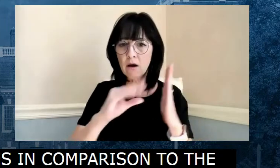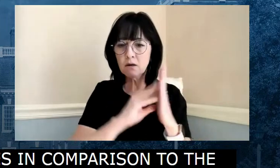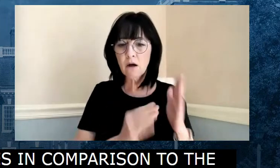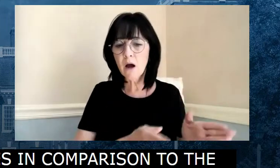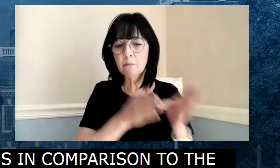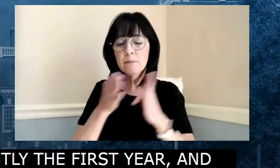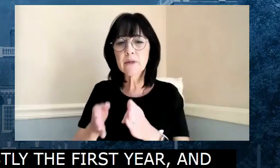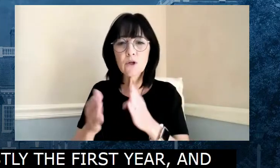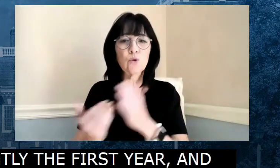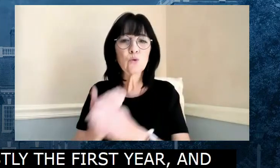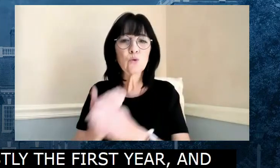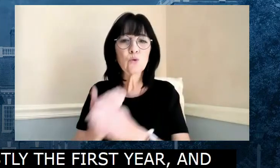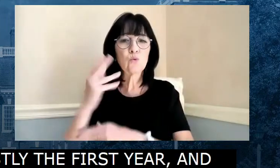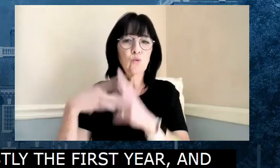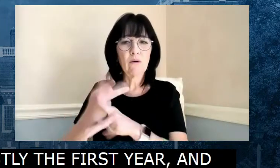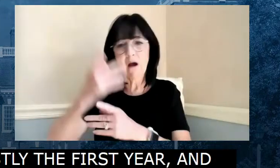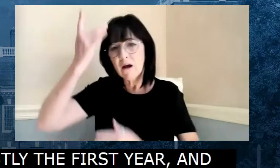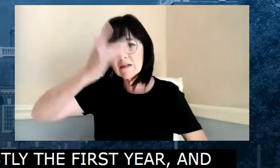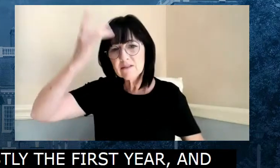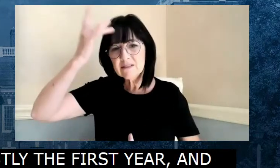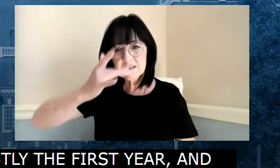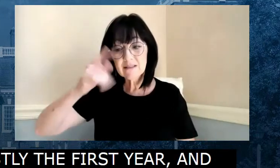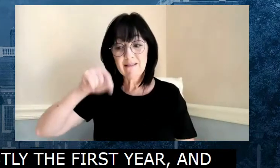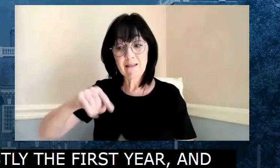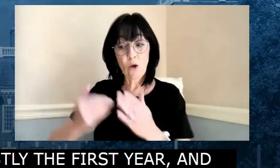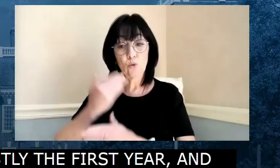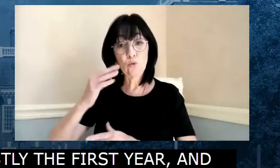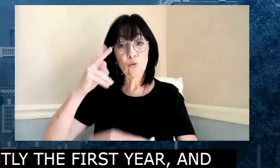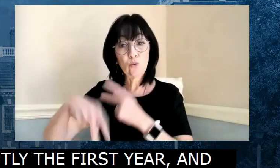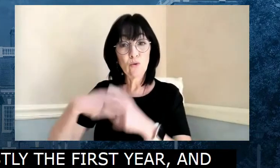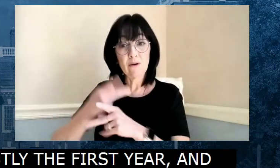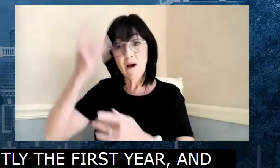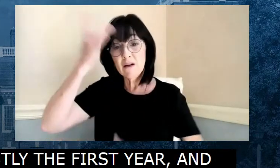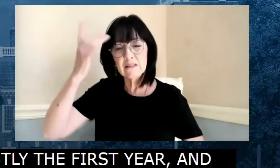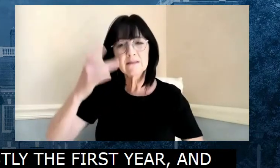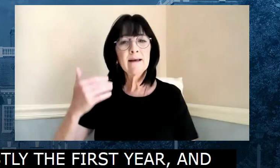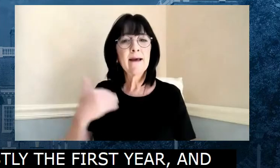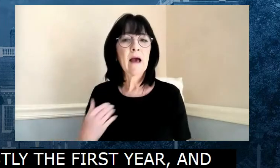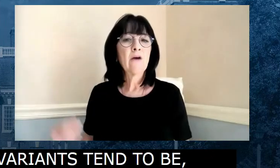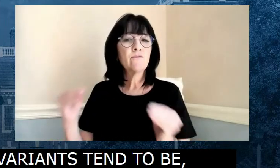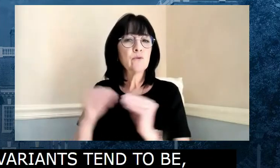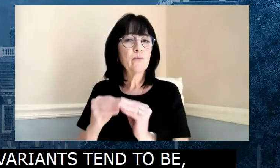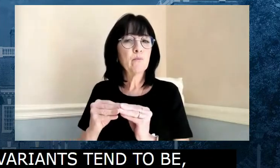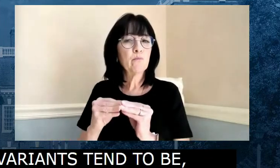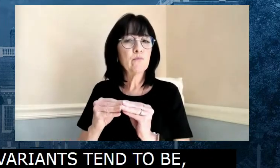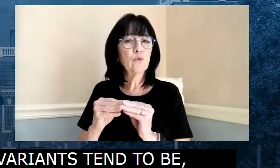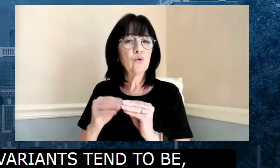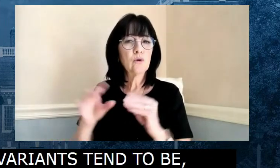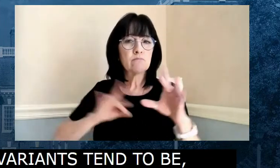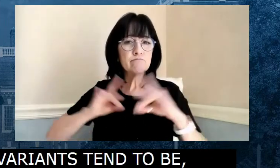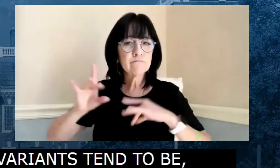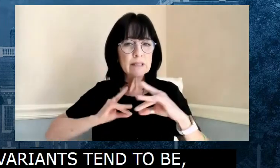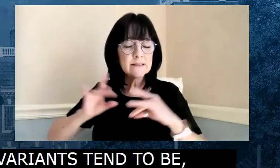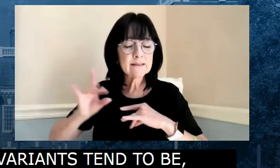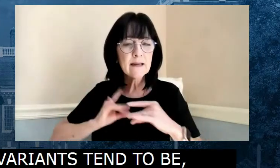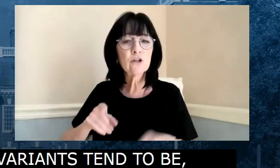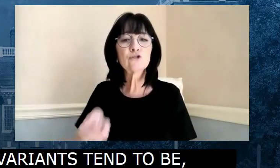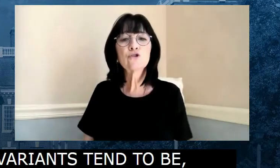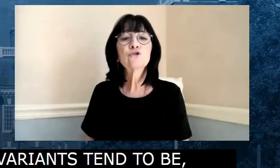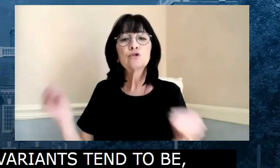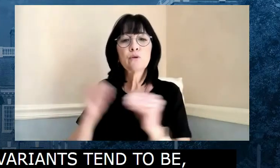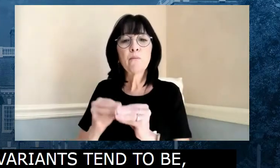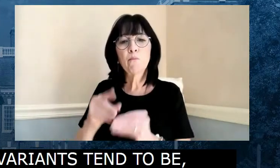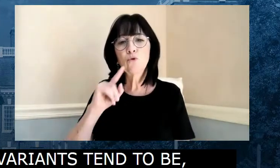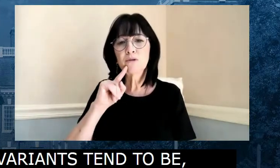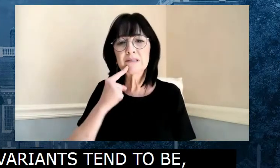is that these variants tend to be either more contagious or have more serious consequences. We're also keeping an eye out for other